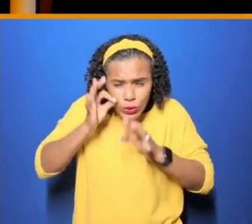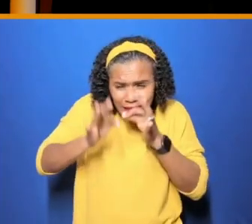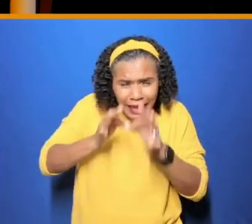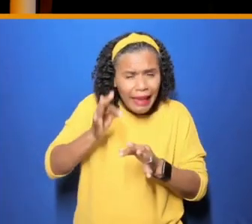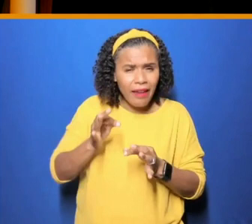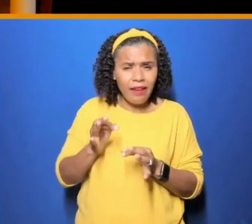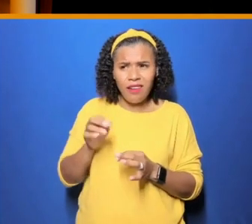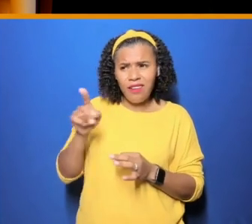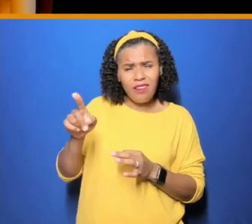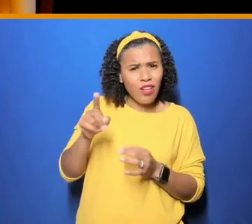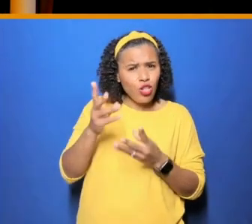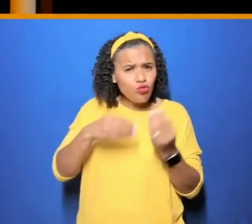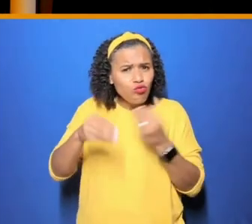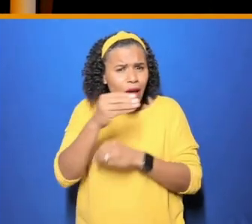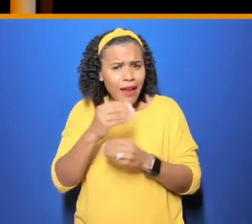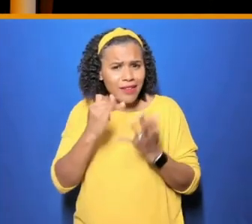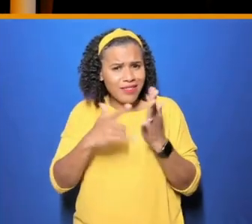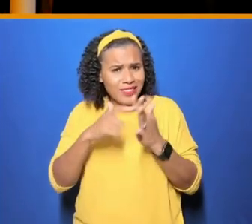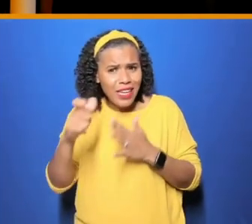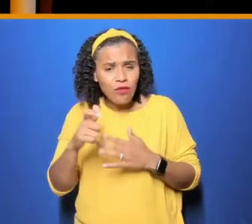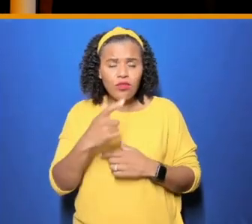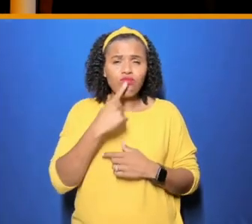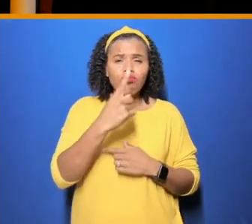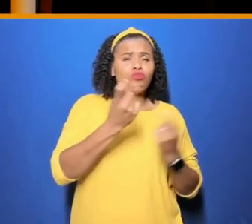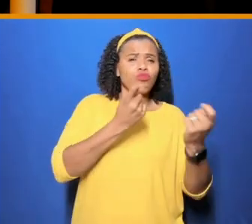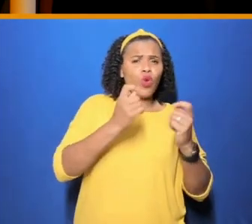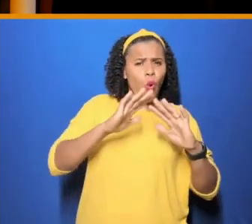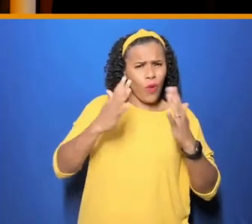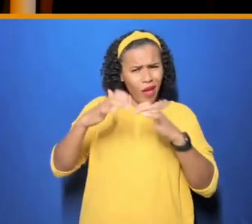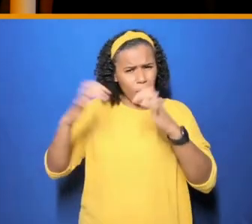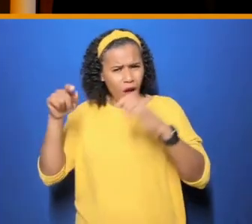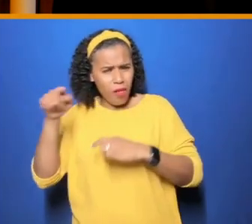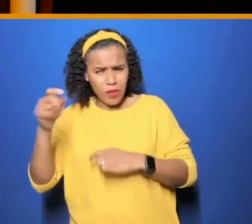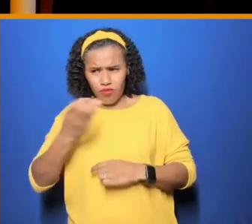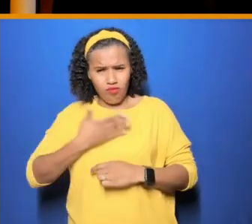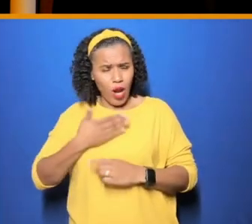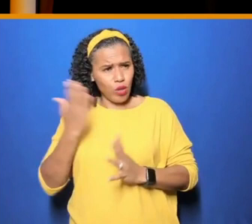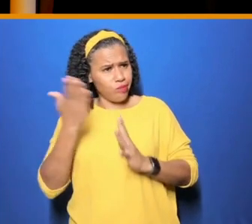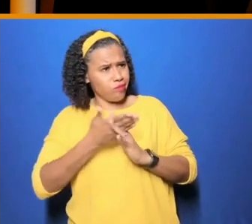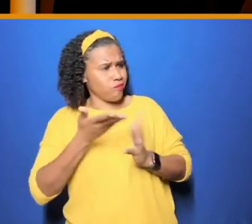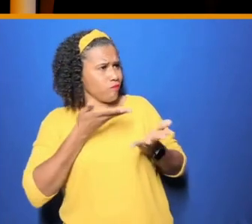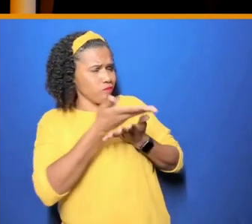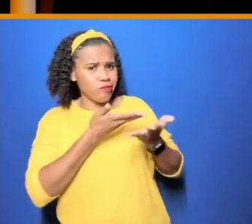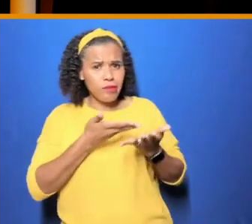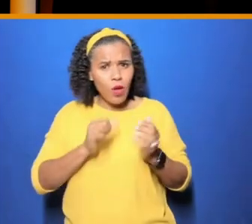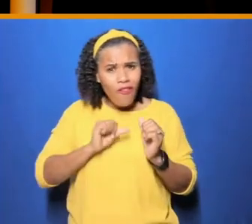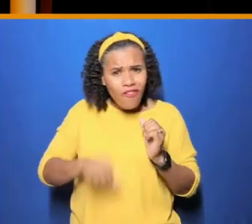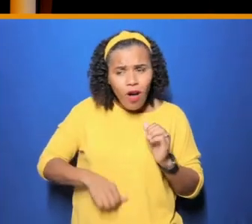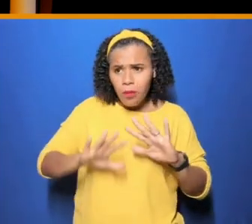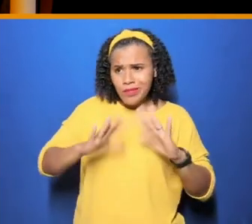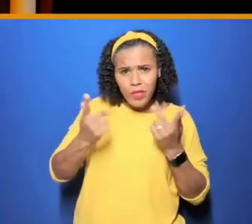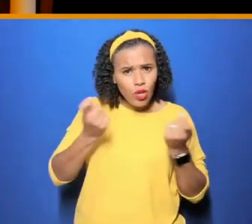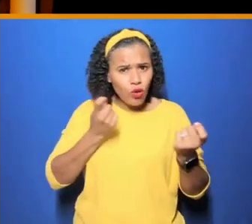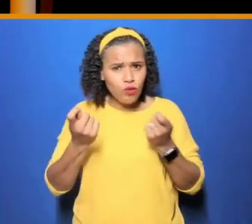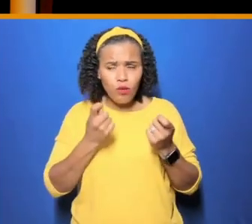Secretary gets to have the say and Parliament has no say, and therefore consumers and farmers and the country as a whole have none whatsoever.